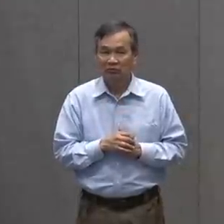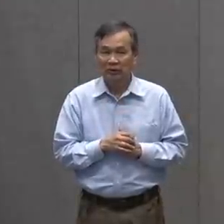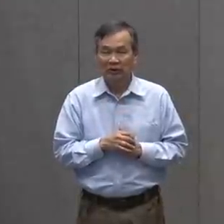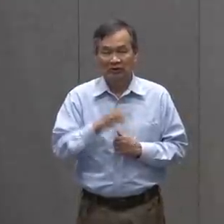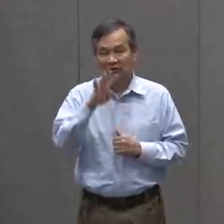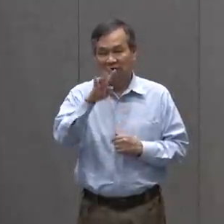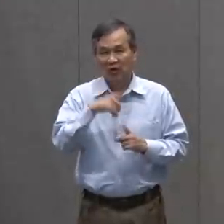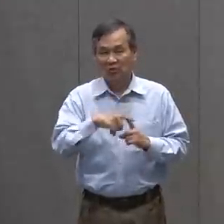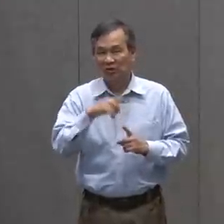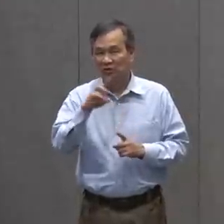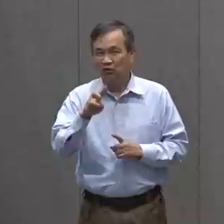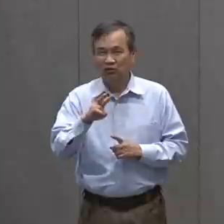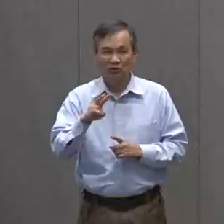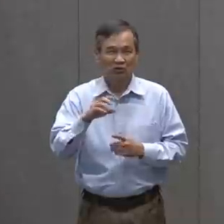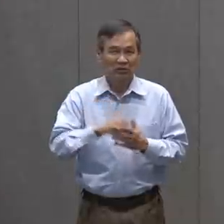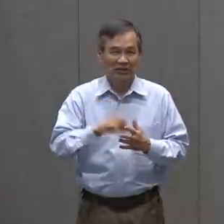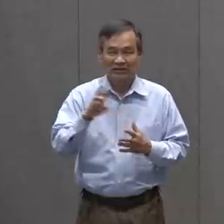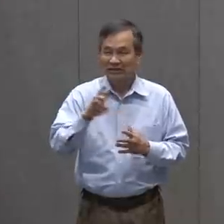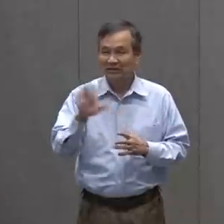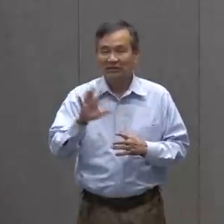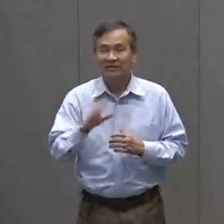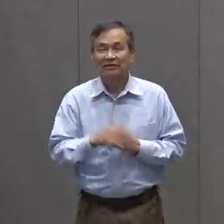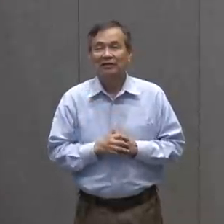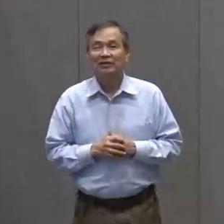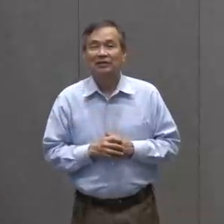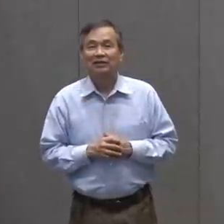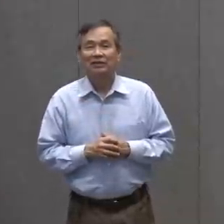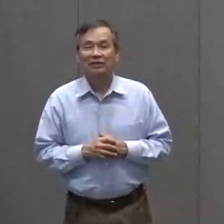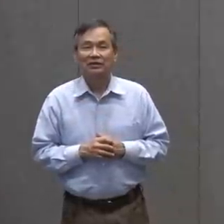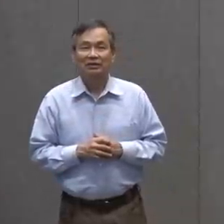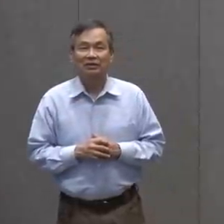plus 2 is 6. 6 minus 6 is 0. There's no 0.